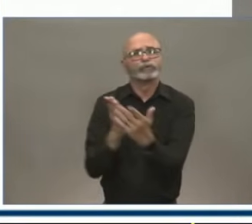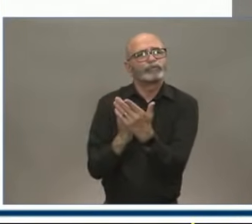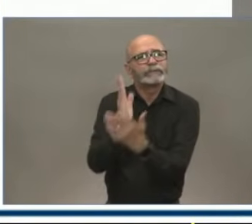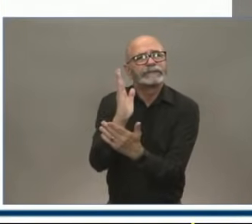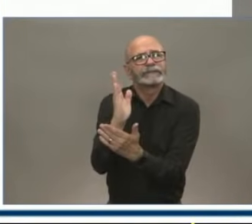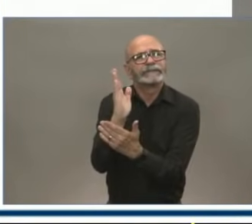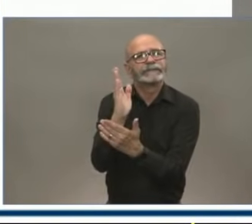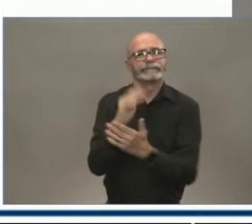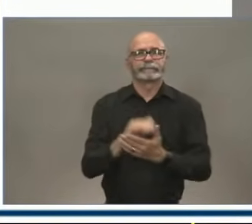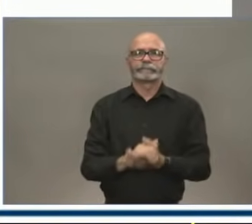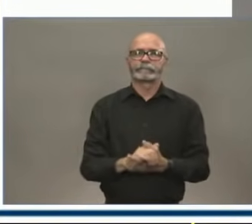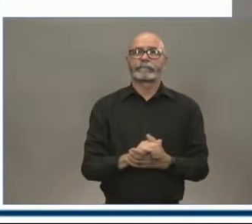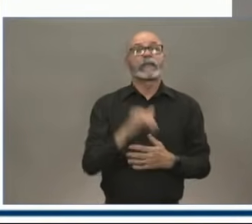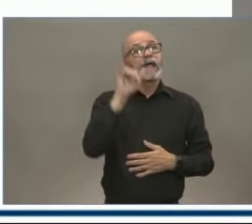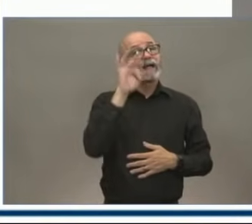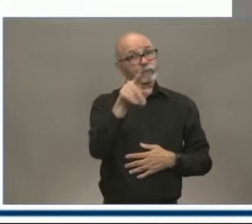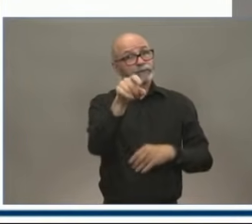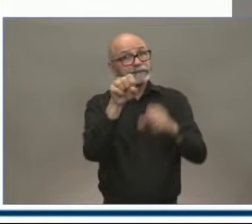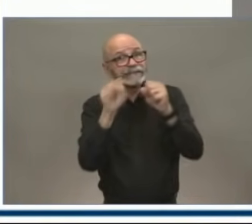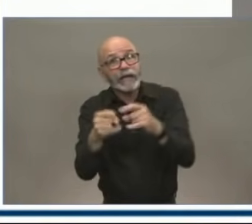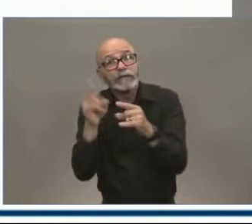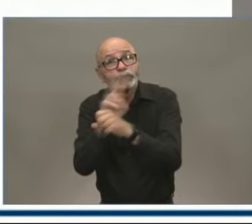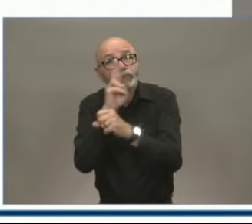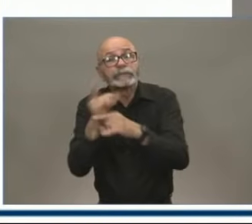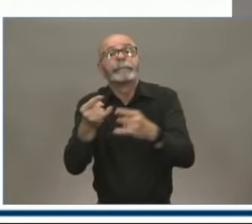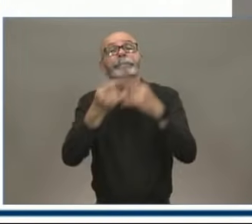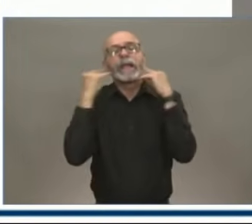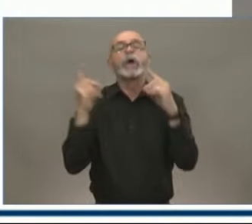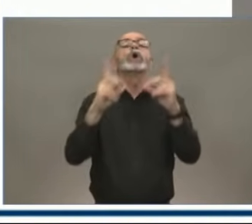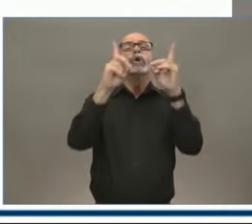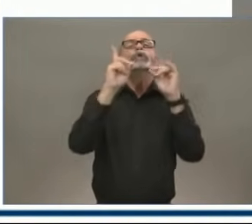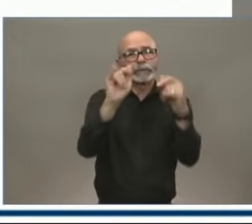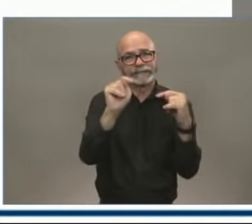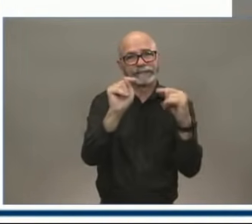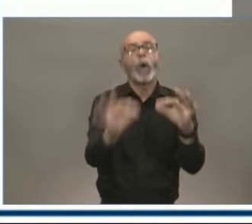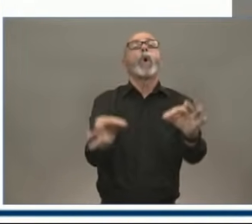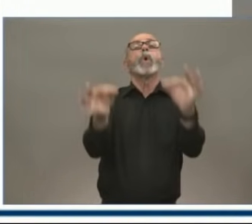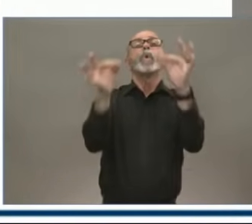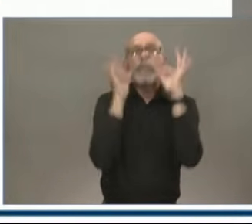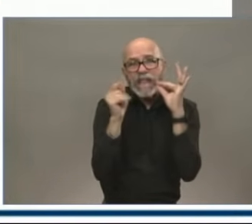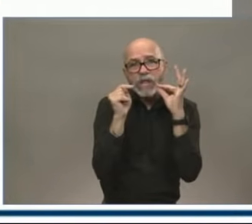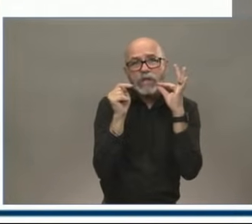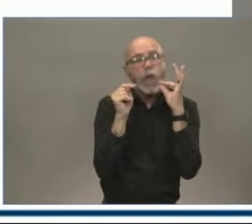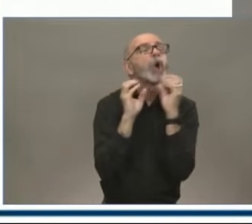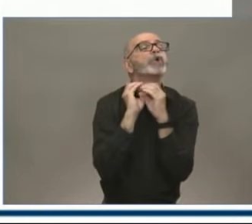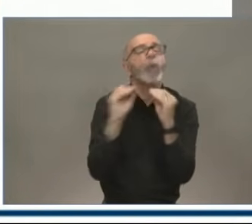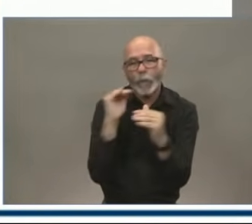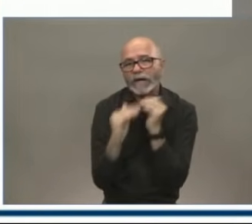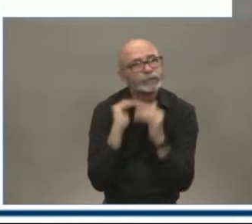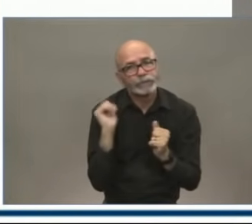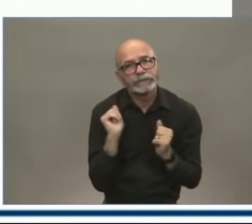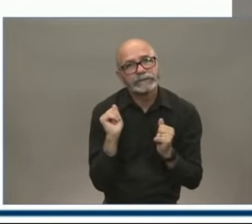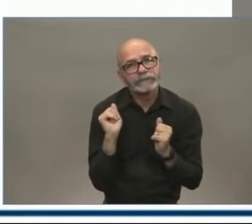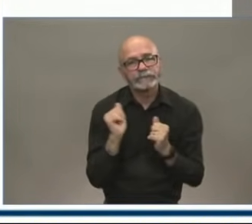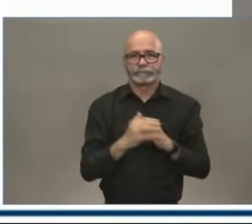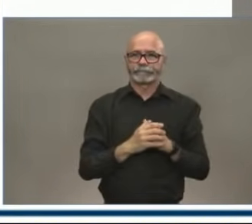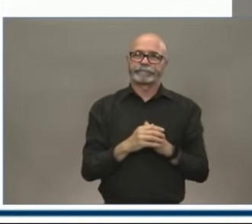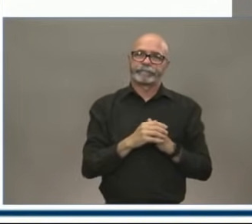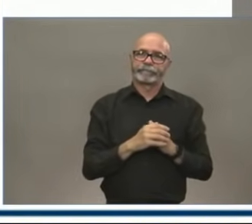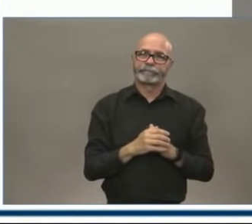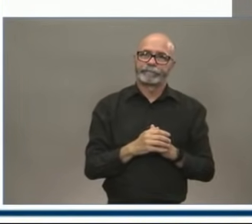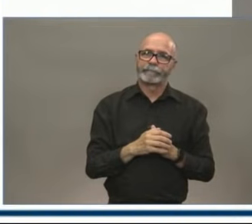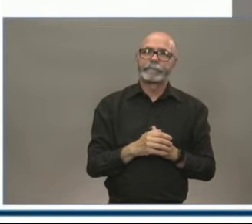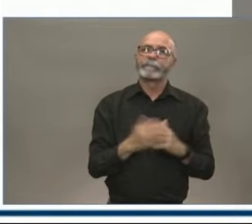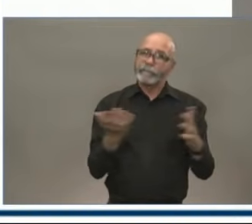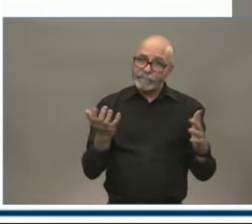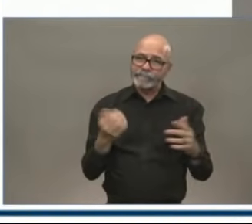line is, if you can wear a mask, just wear one. No loopholes, no excuses, just wear the mask. It's the very least